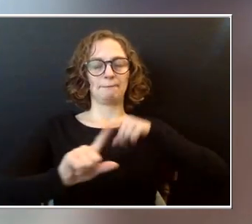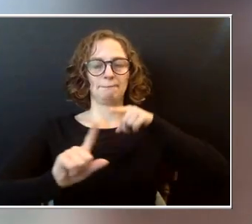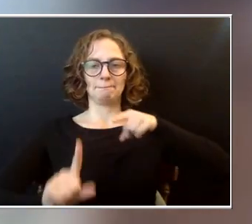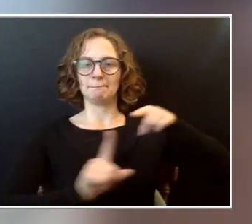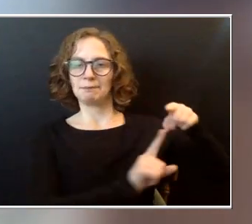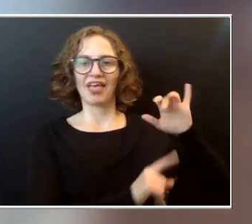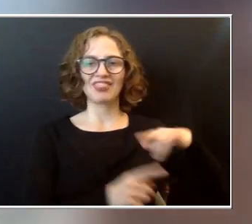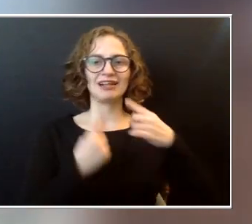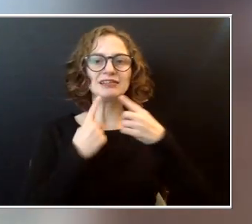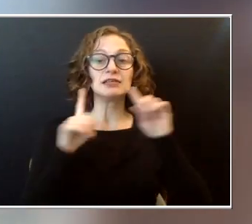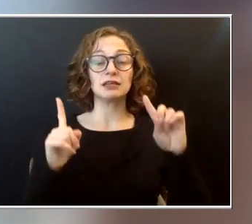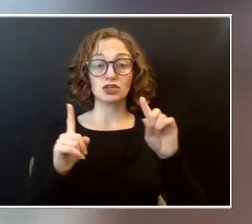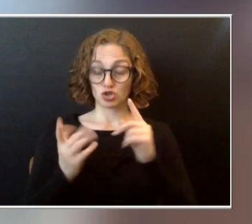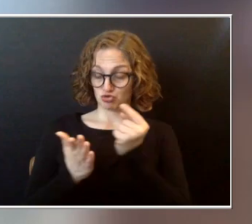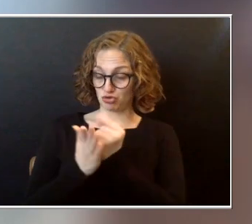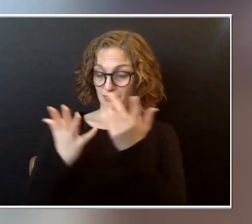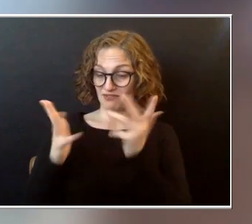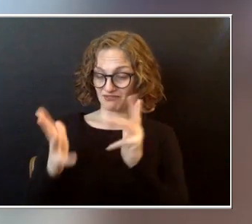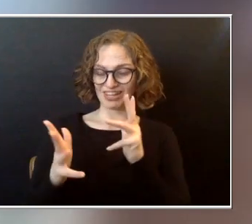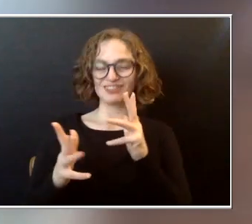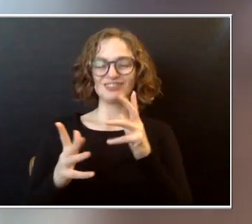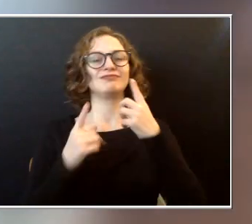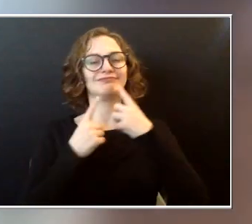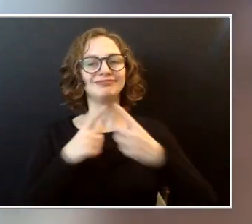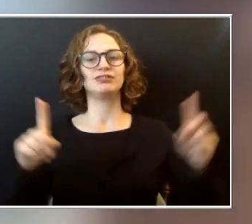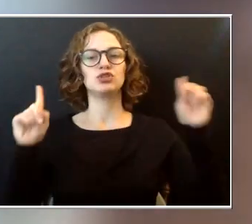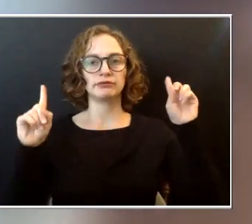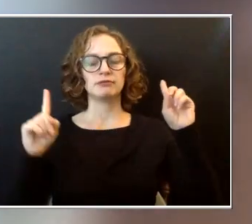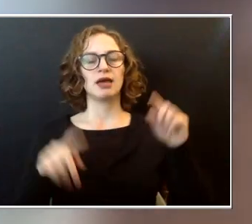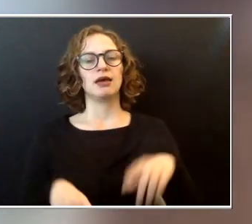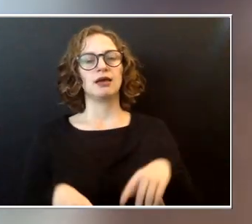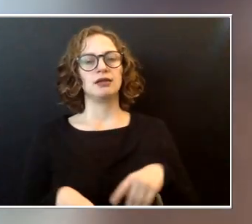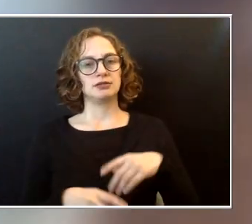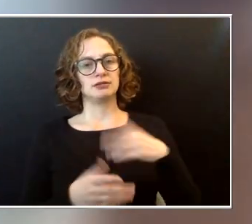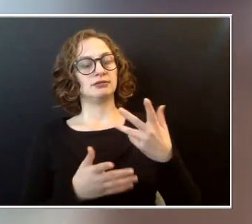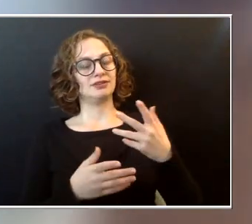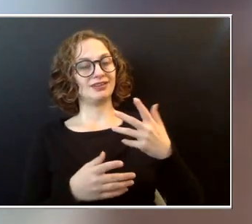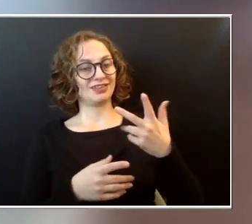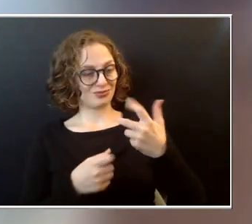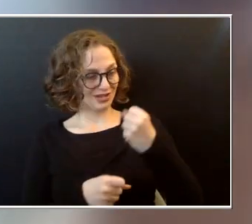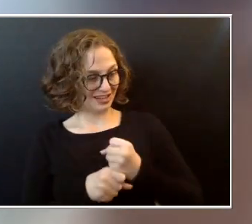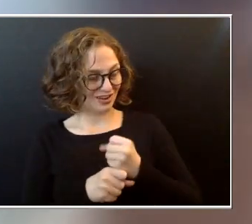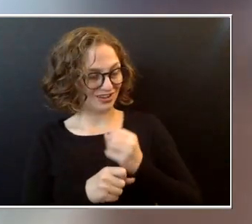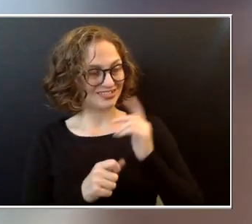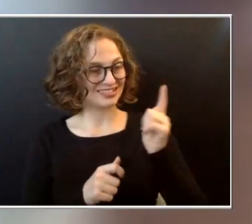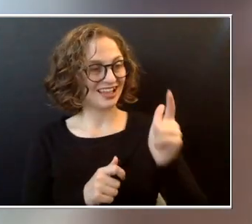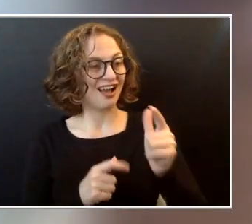an achievement. You get to 2 years, that's an achievement. You get to 4 years, 5 years.